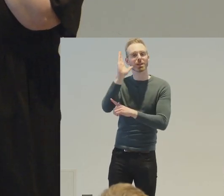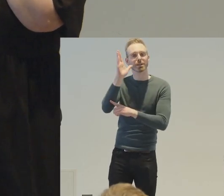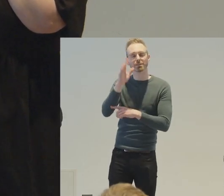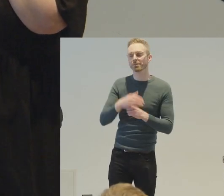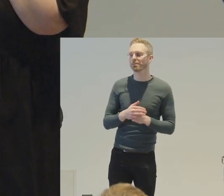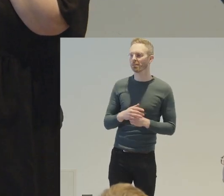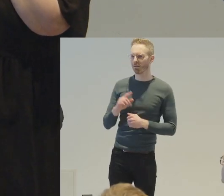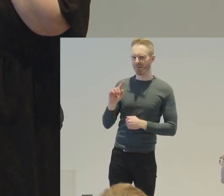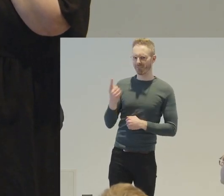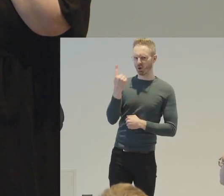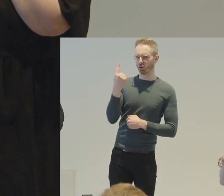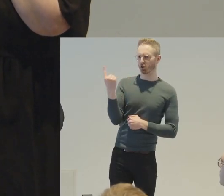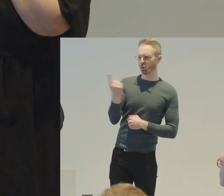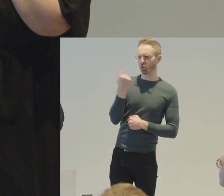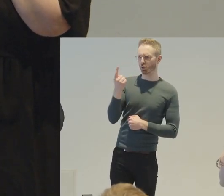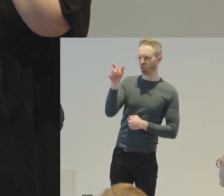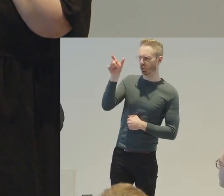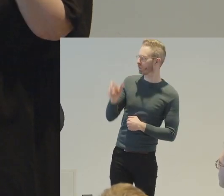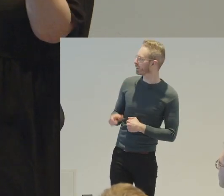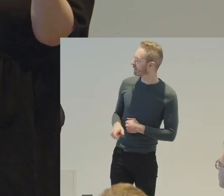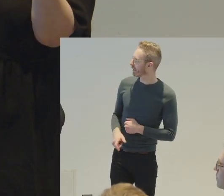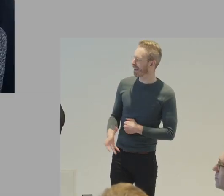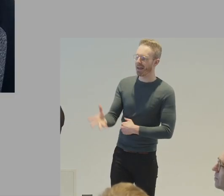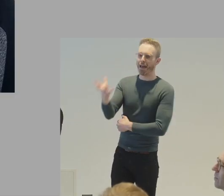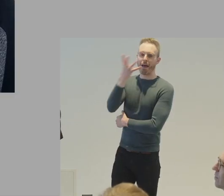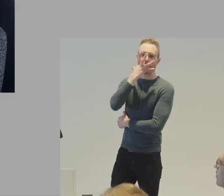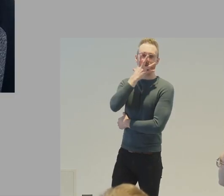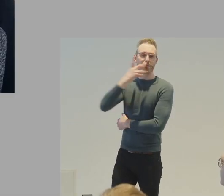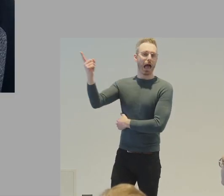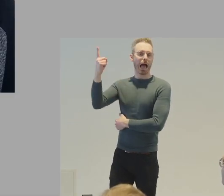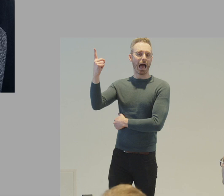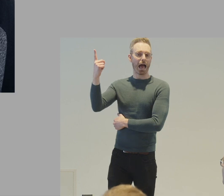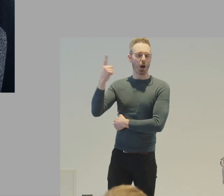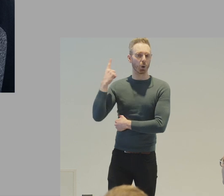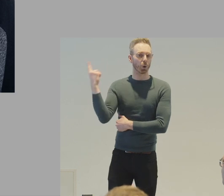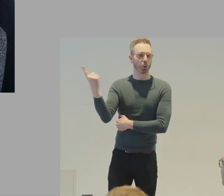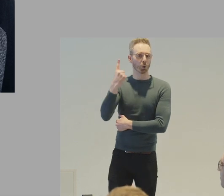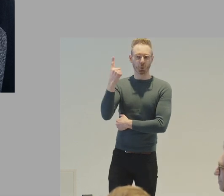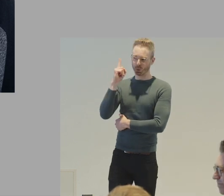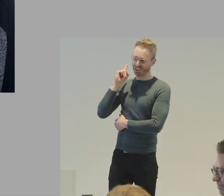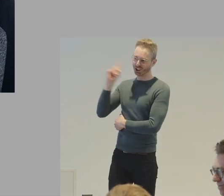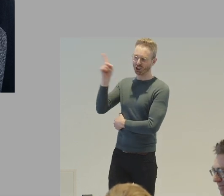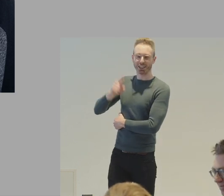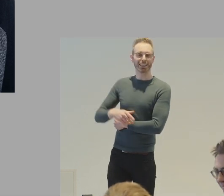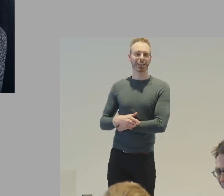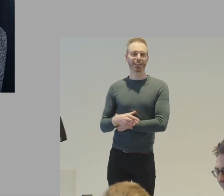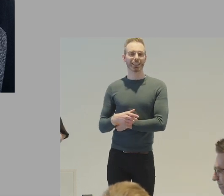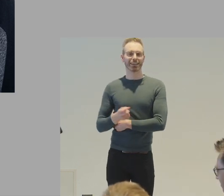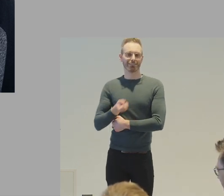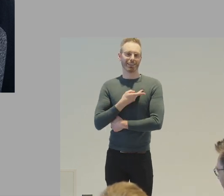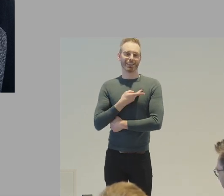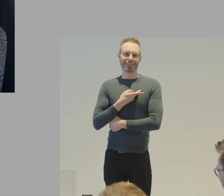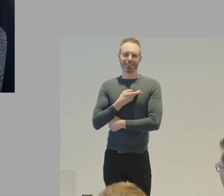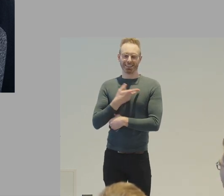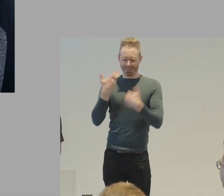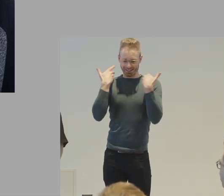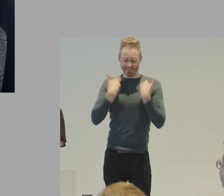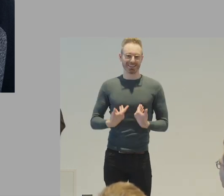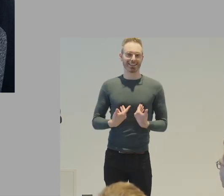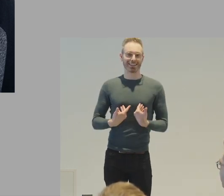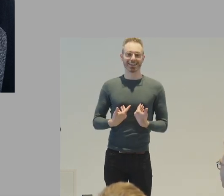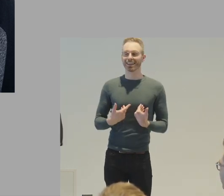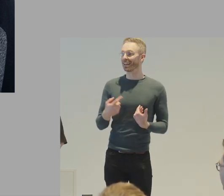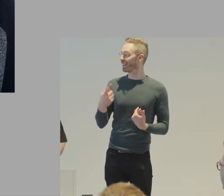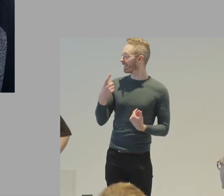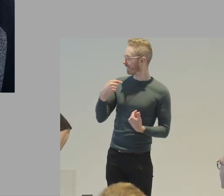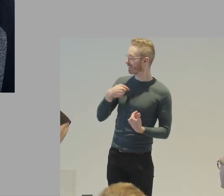Who's the first one, Charlene? I don't know. Who is she? Who is she? Who is she? Yeah, so, I